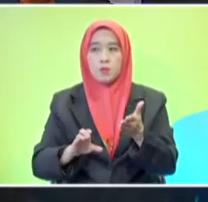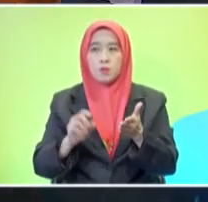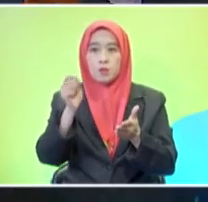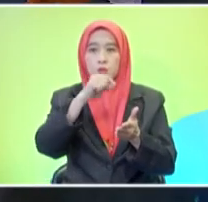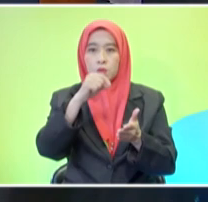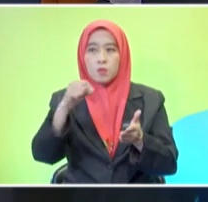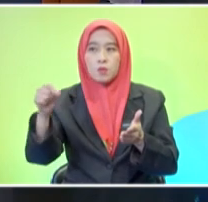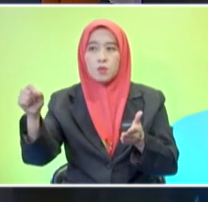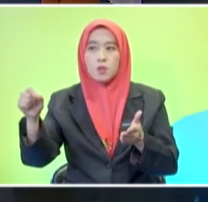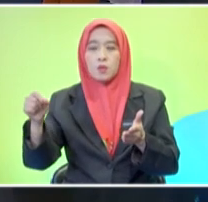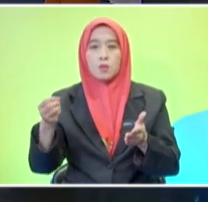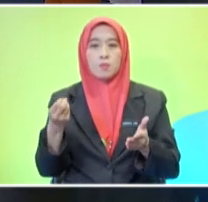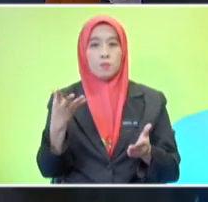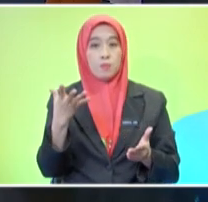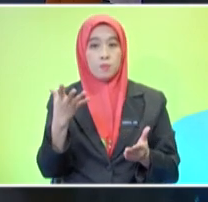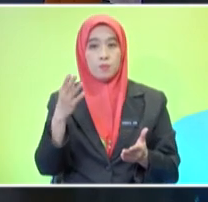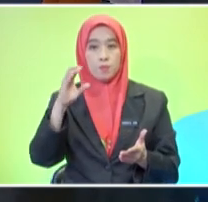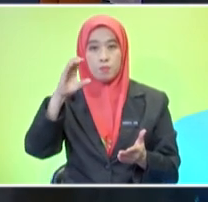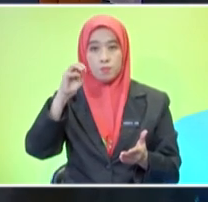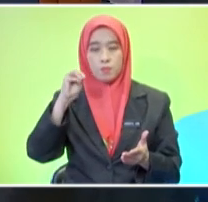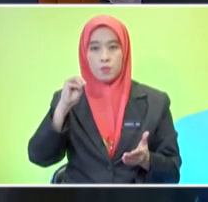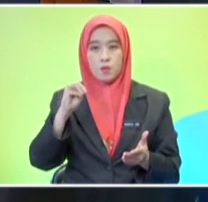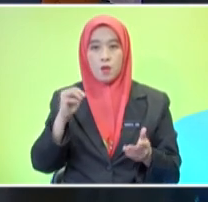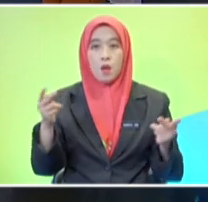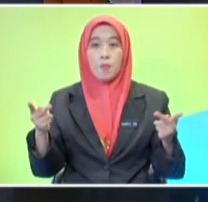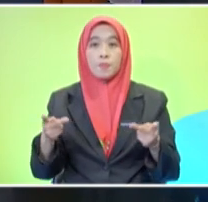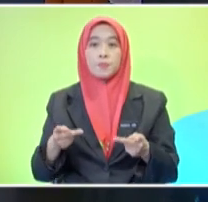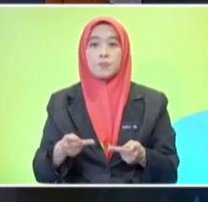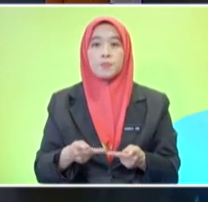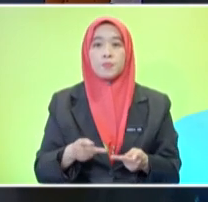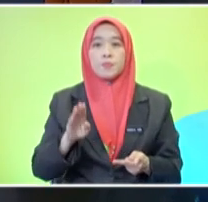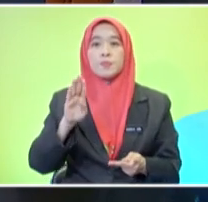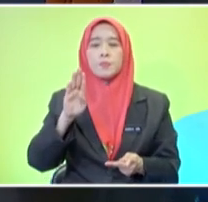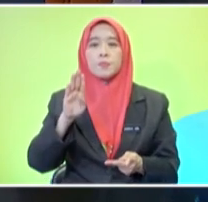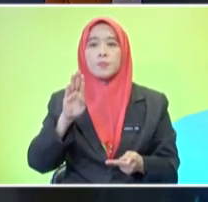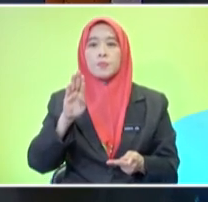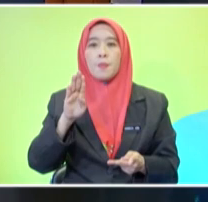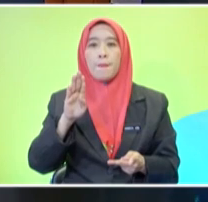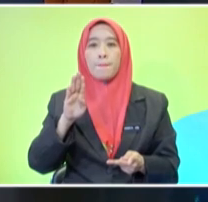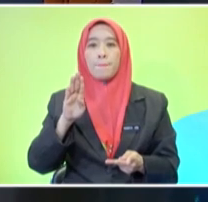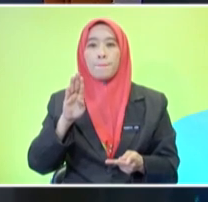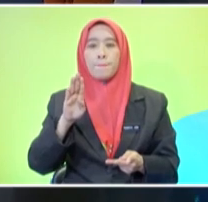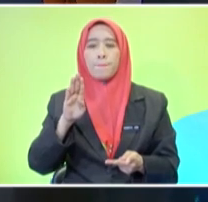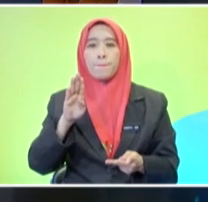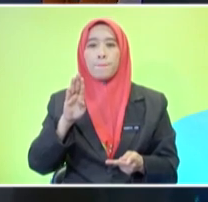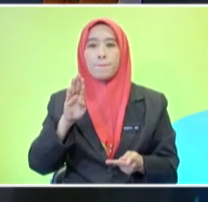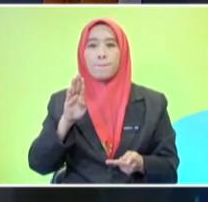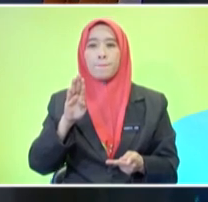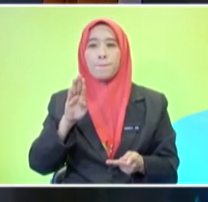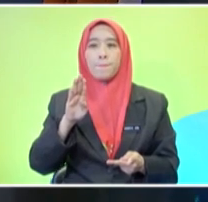data for pot B. Yes, pot B. Okay. But before that, let me read out the readings for pot A that I've